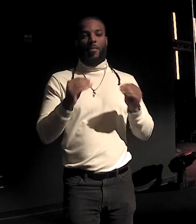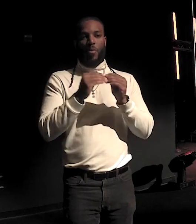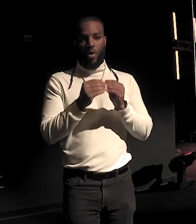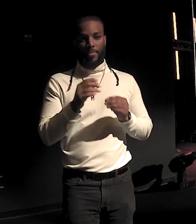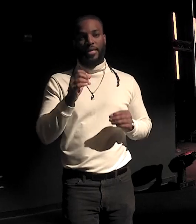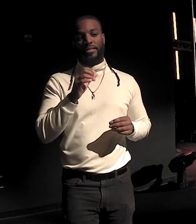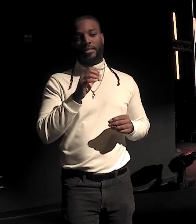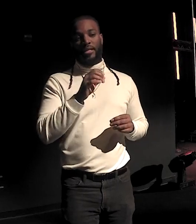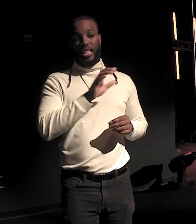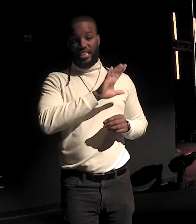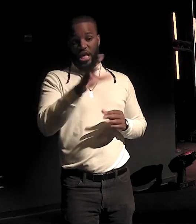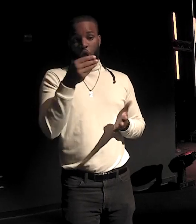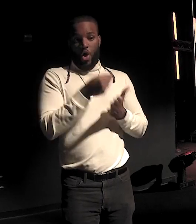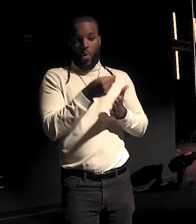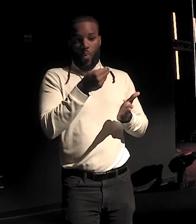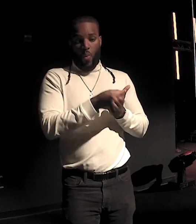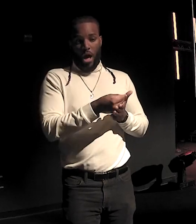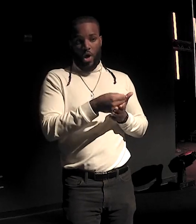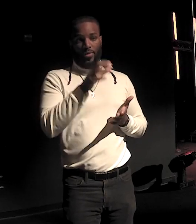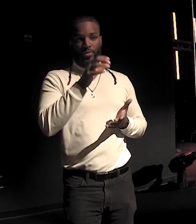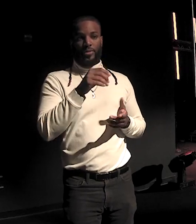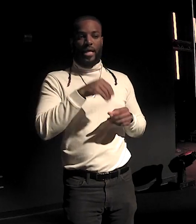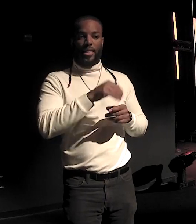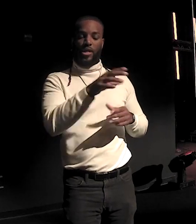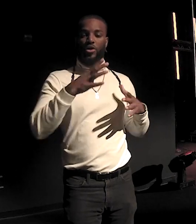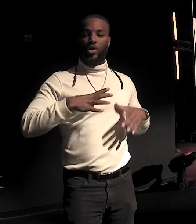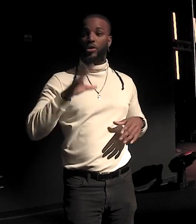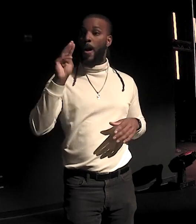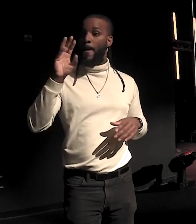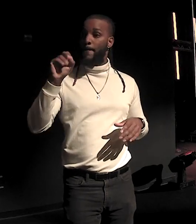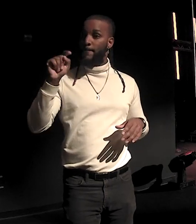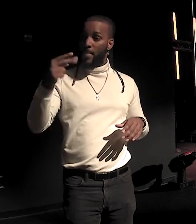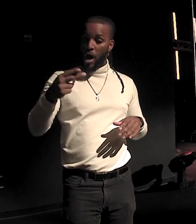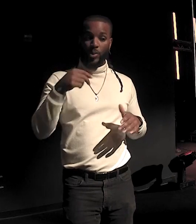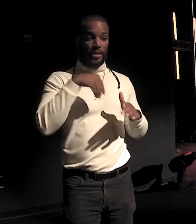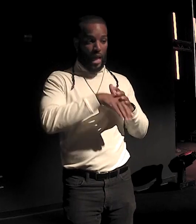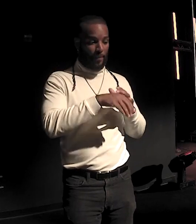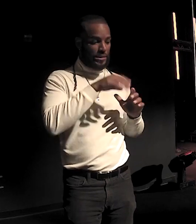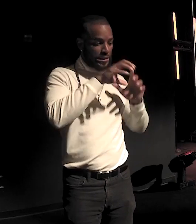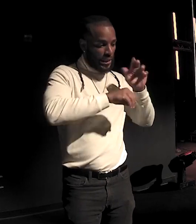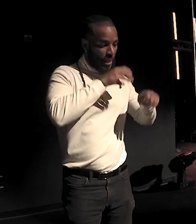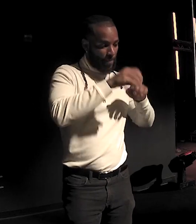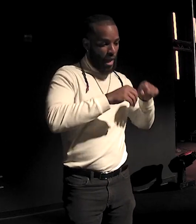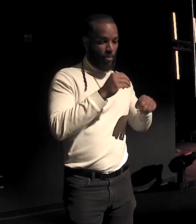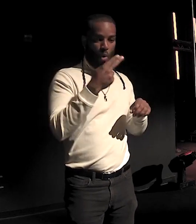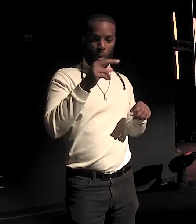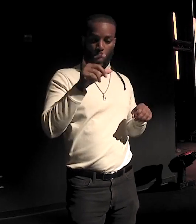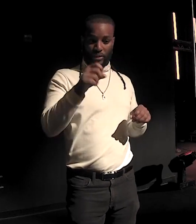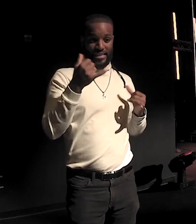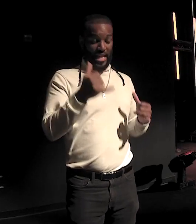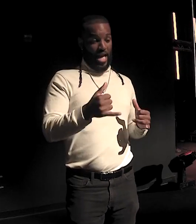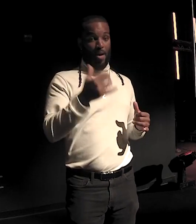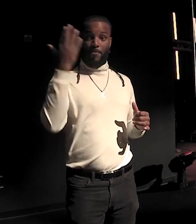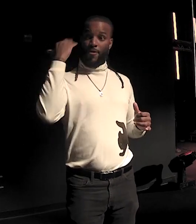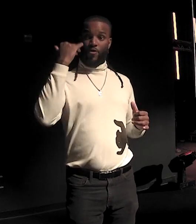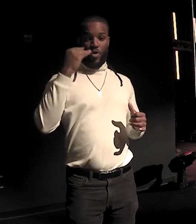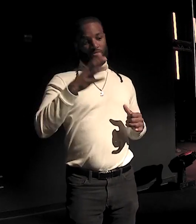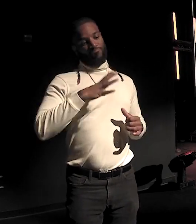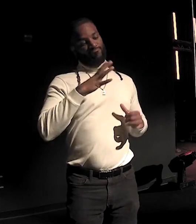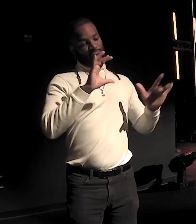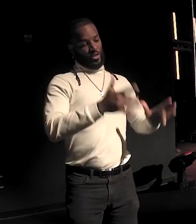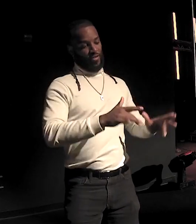because their wealth was actually in what they wore, and the moth would come in and take bites out of it and put holes in it. All of a sudden, that thing that looked so